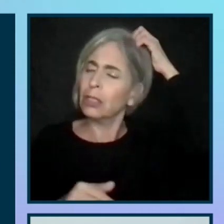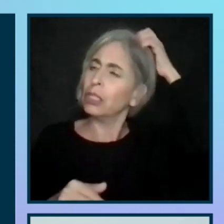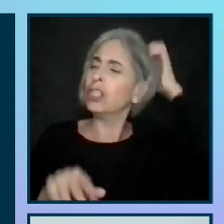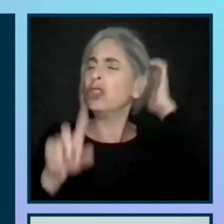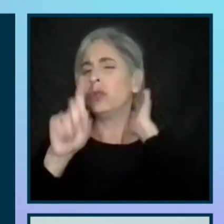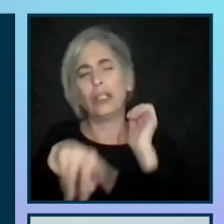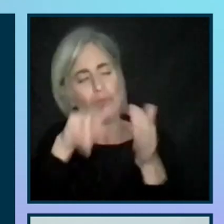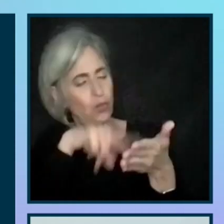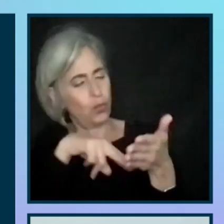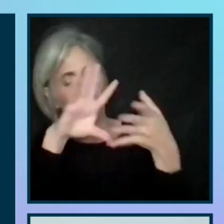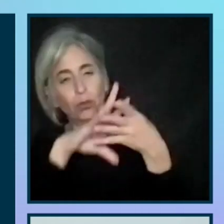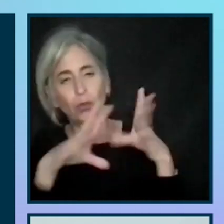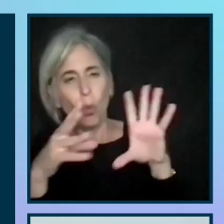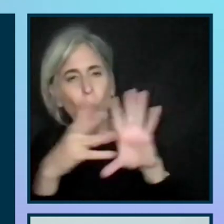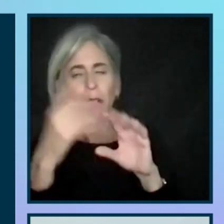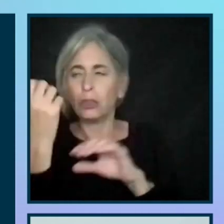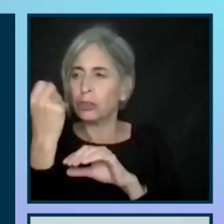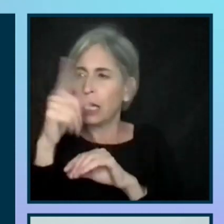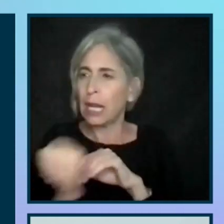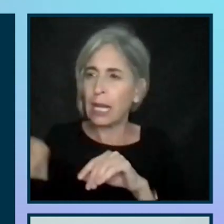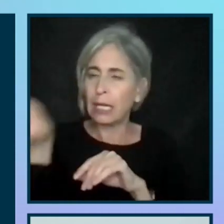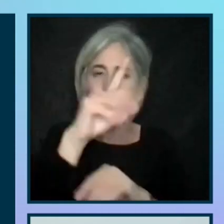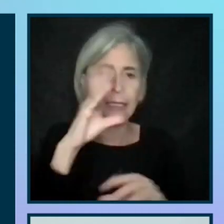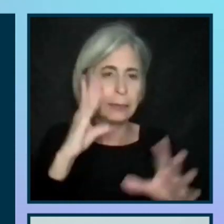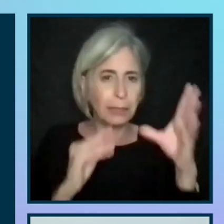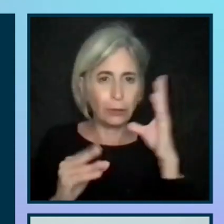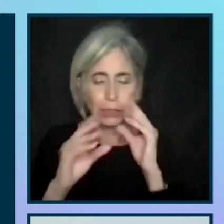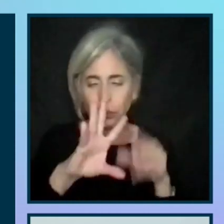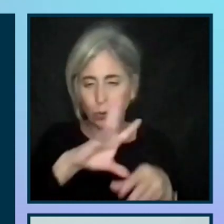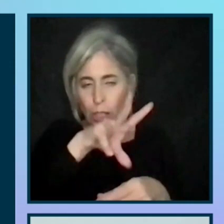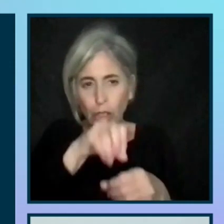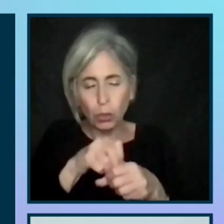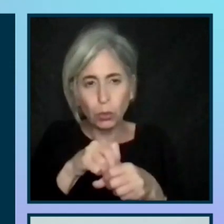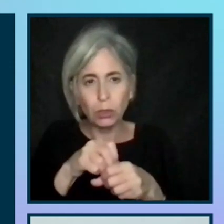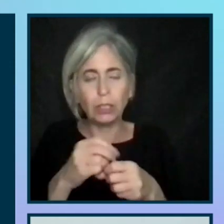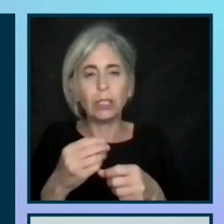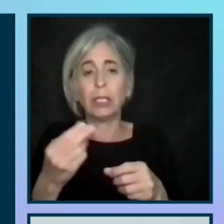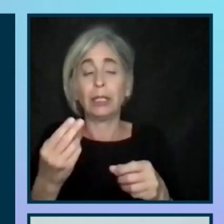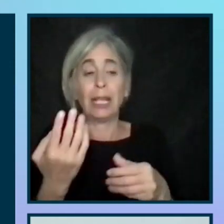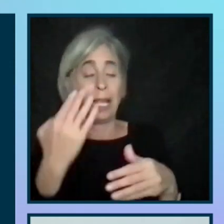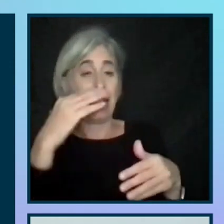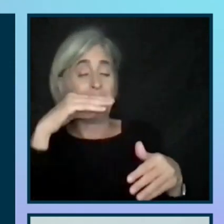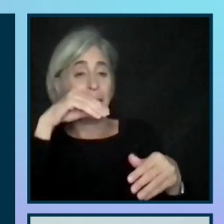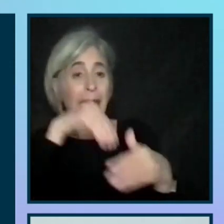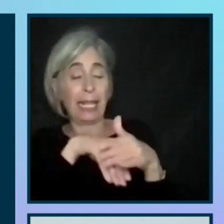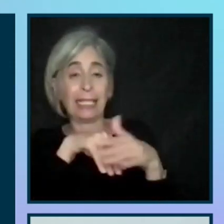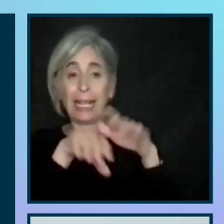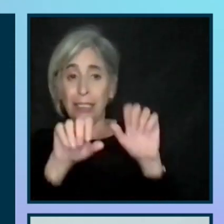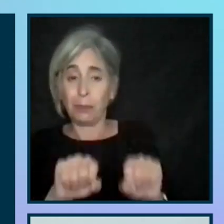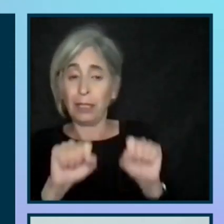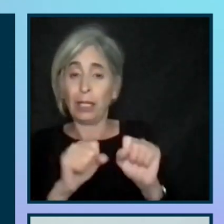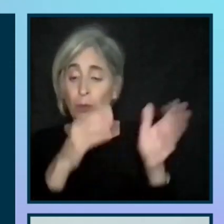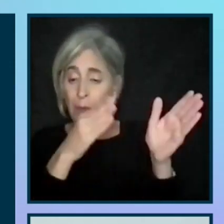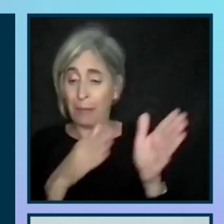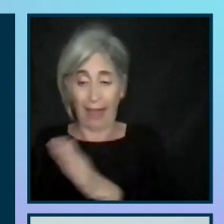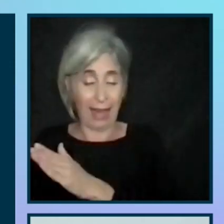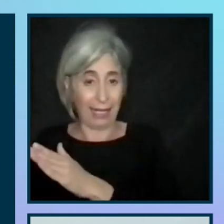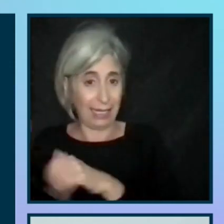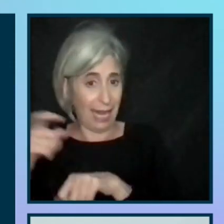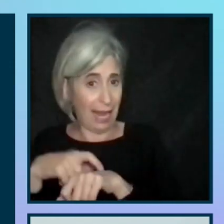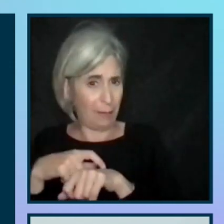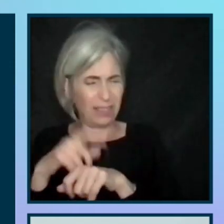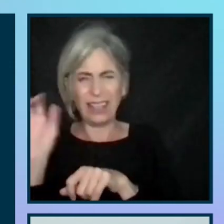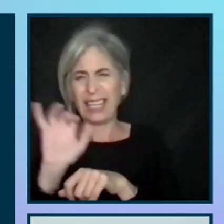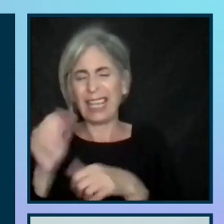start of the product development process. So integrating accessibility in the planning stage gives you a game plan, kind of